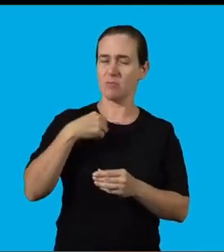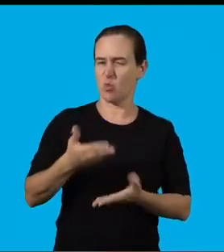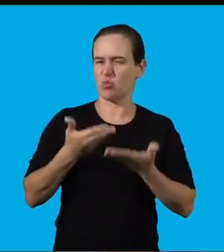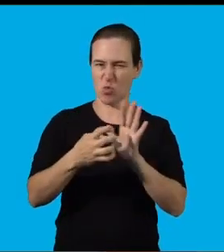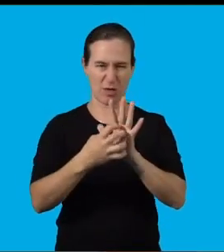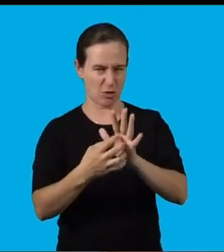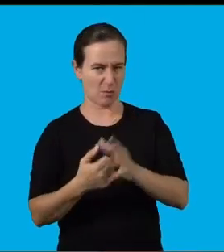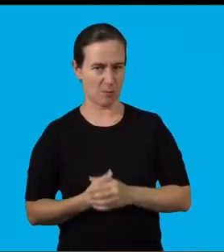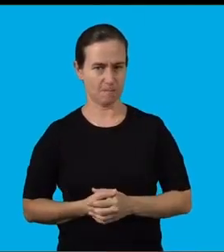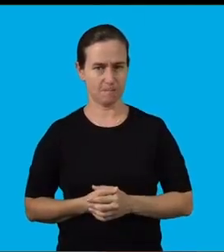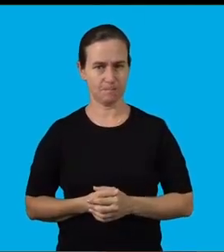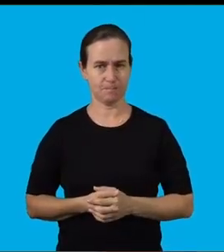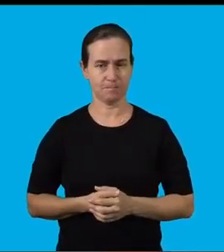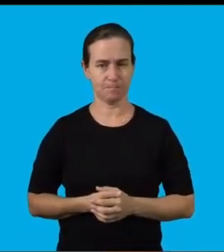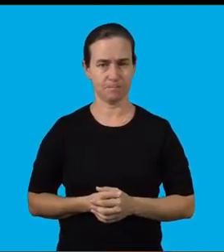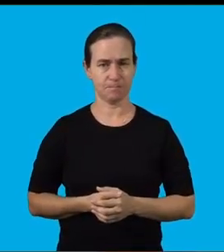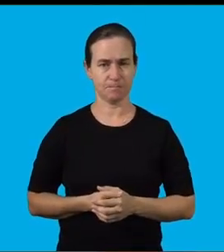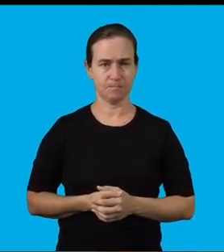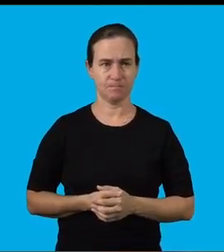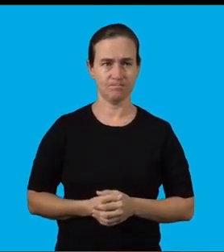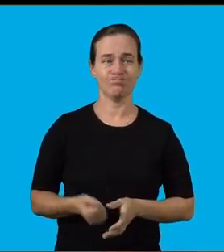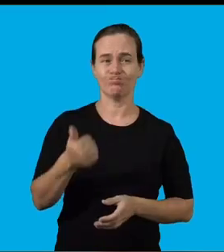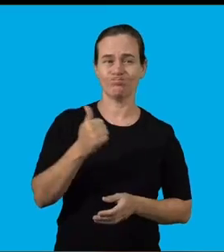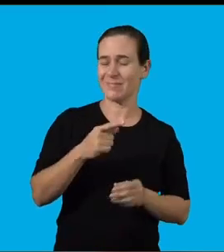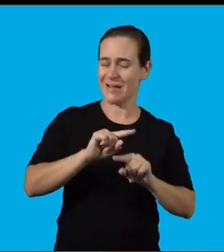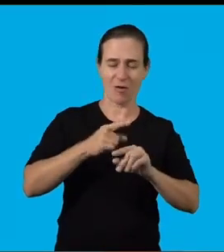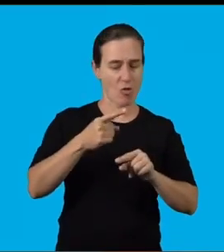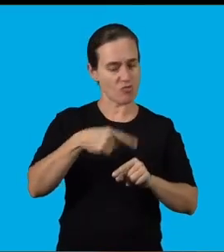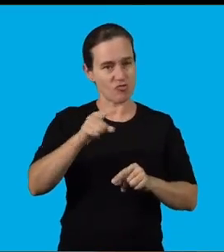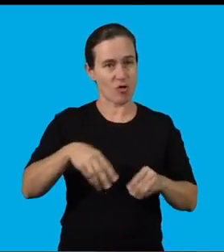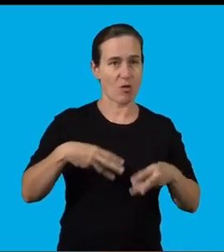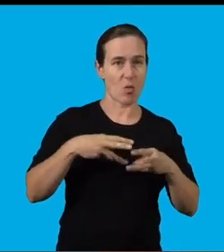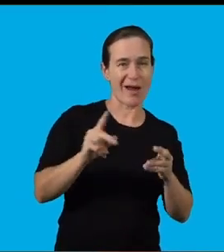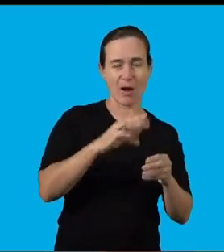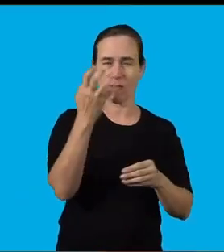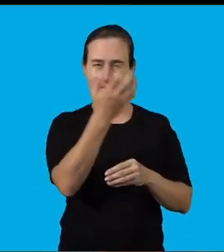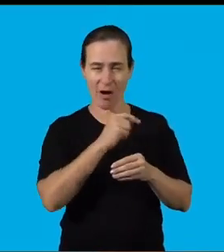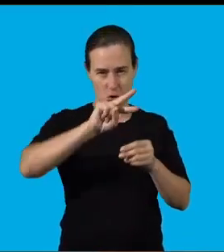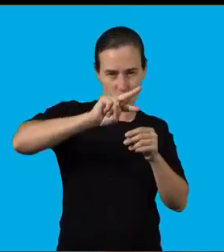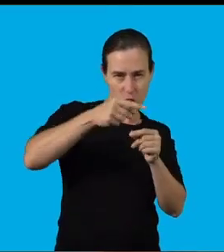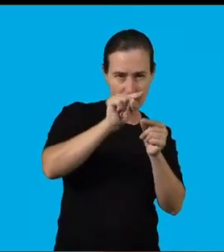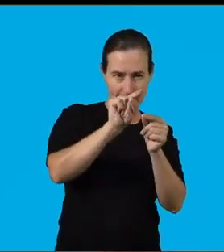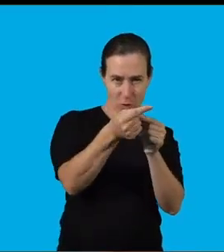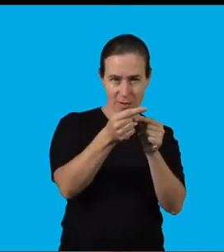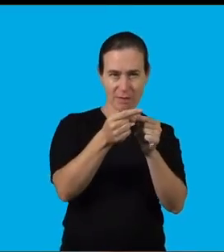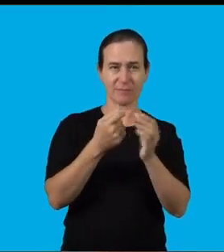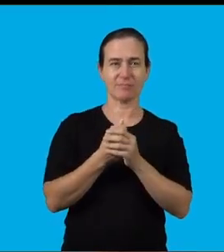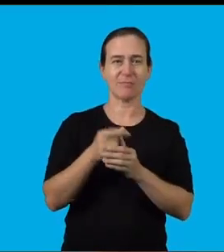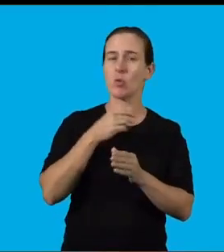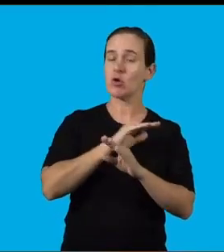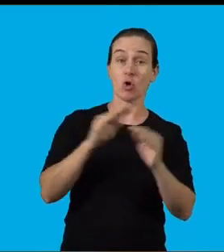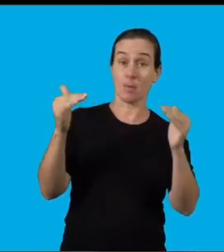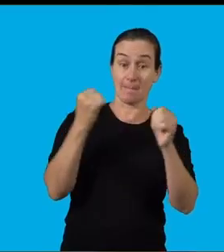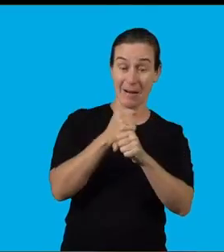you where we will touch exactly on this point. We're going to look at incorrect methods that are sometimes used for finding turning